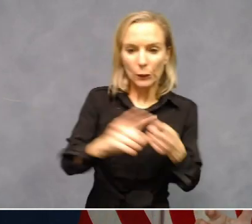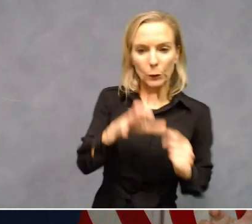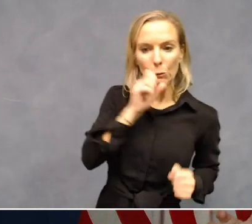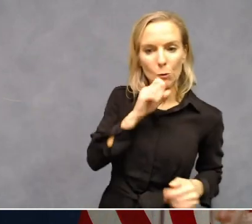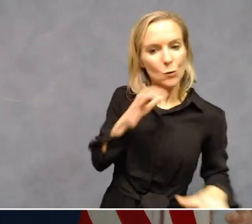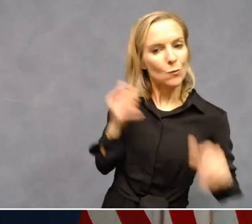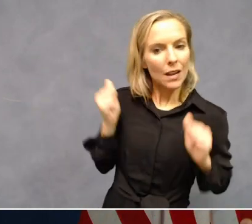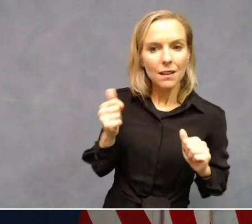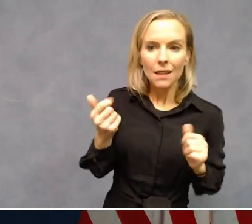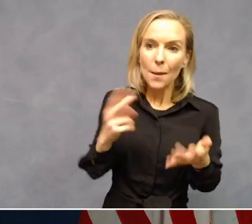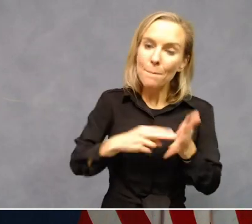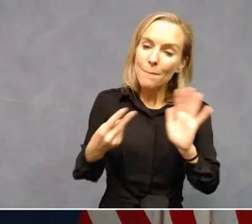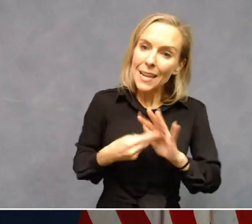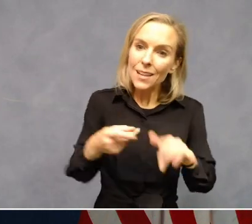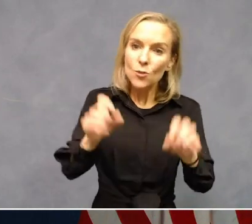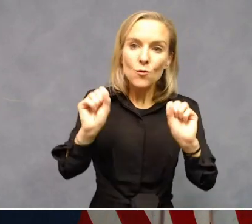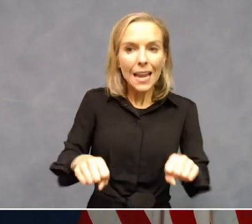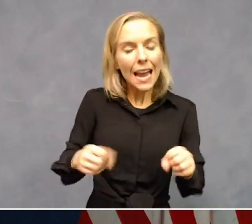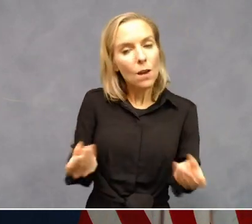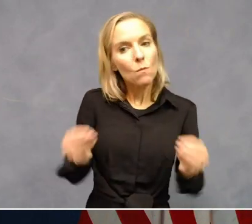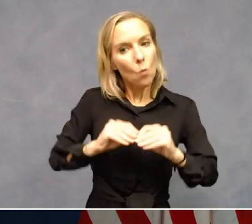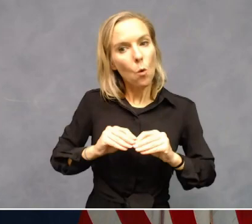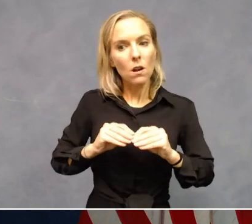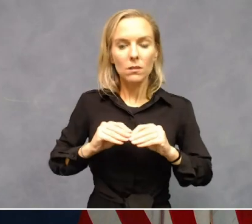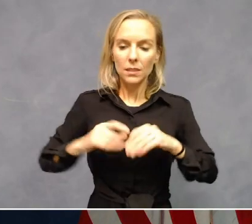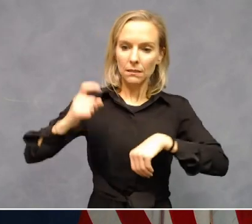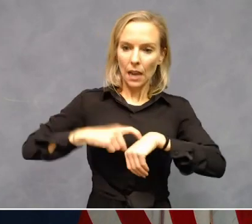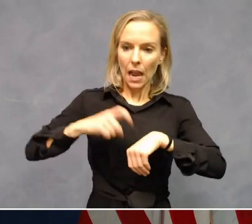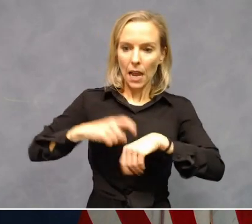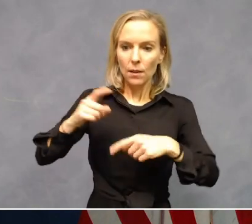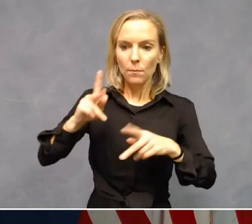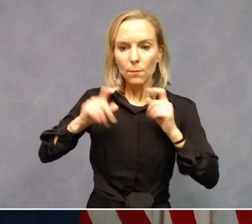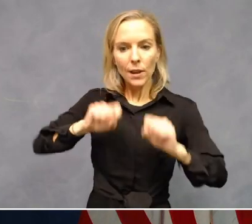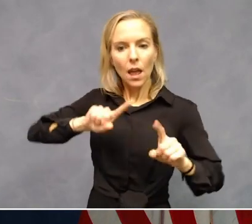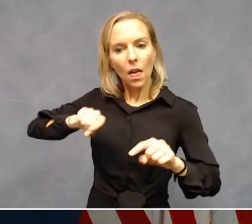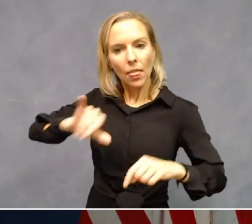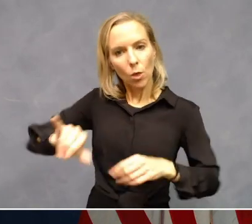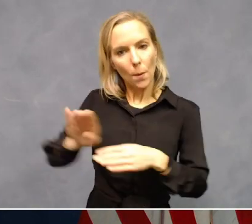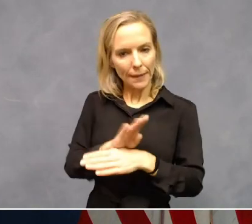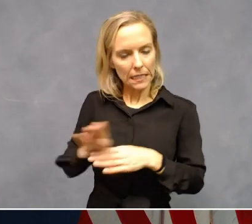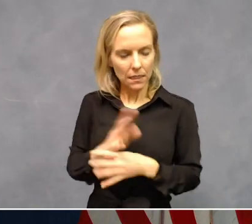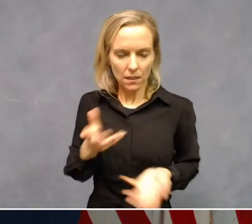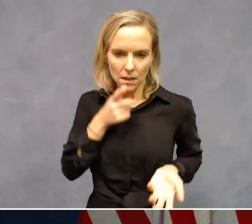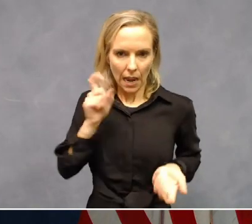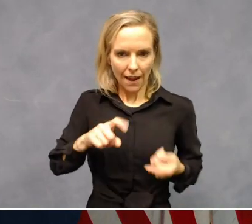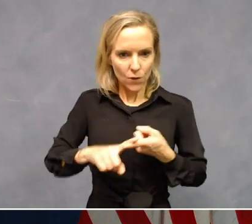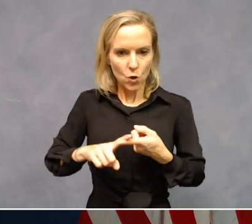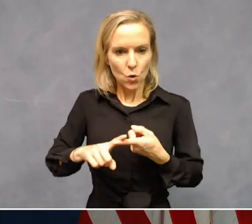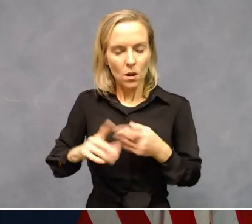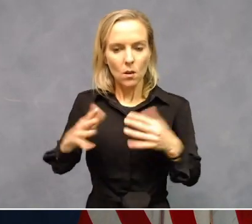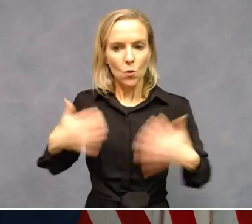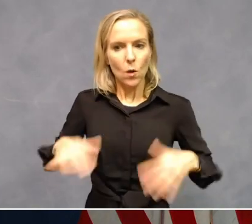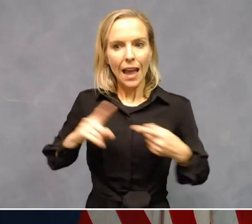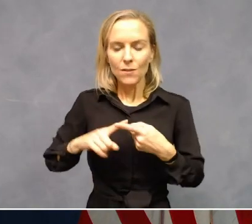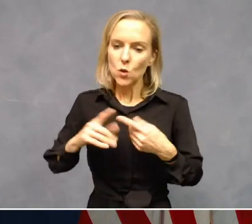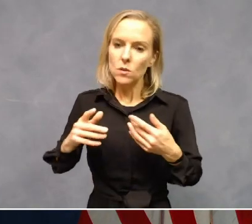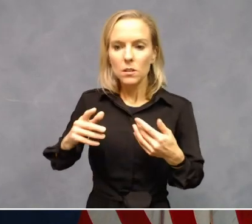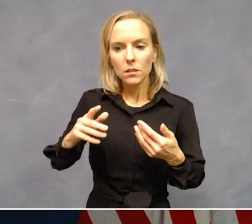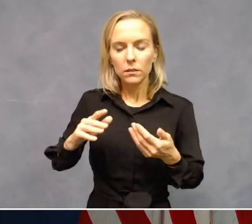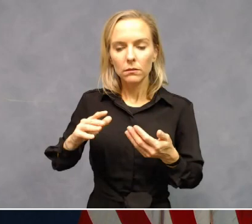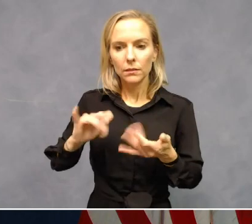weeks where more people can frequent those establishments. And it doesn't push us to a point where we have to look